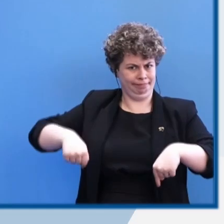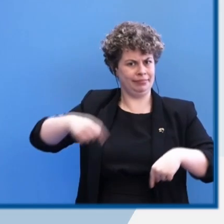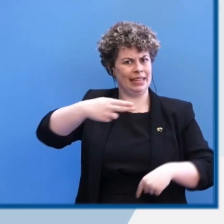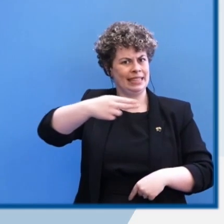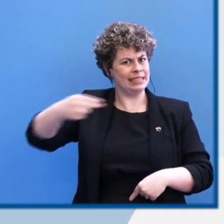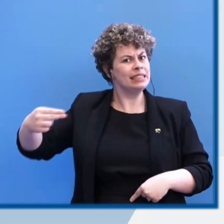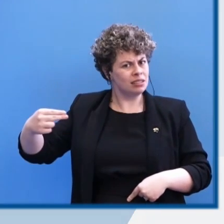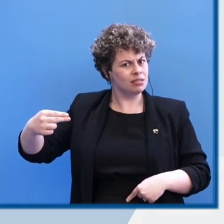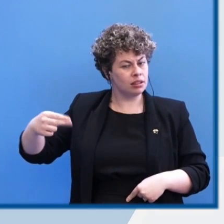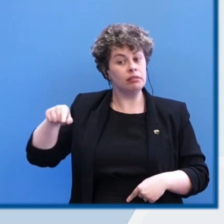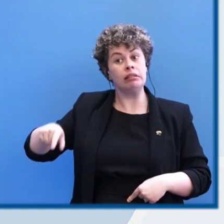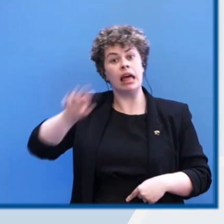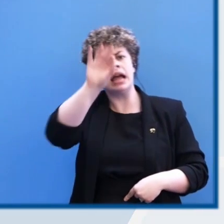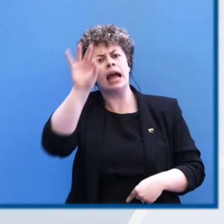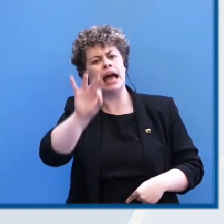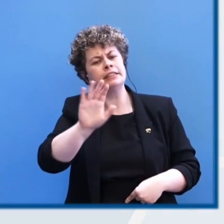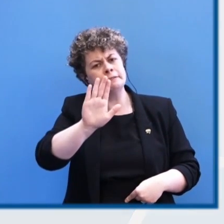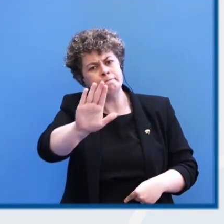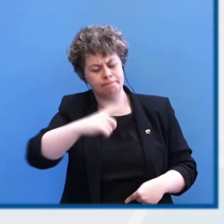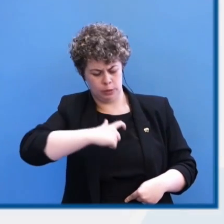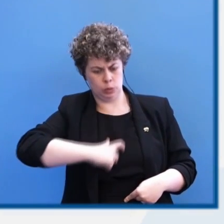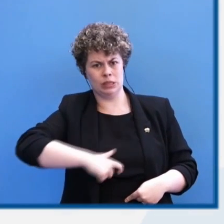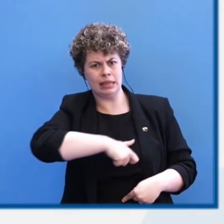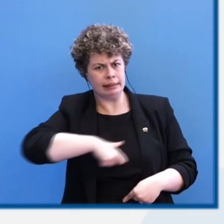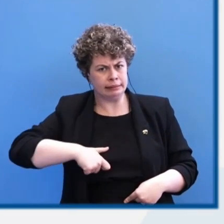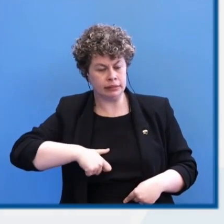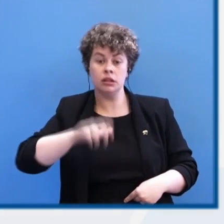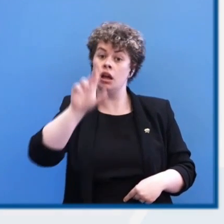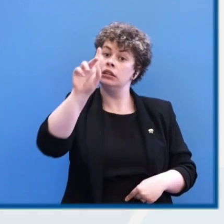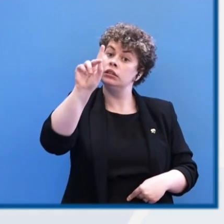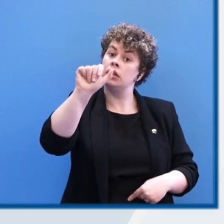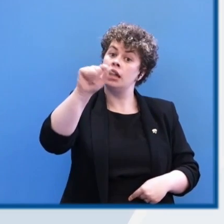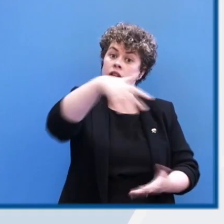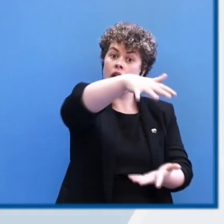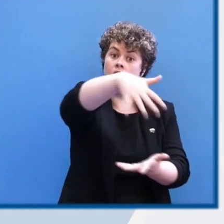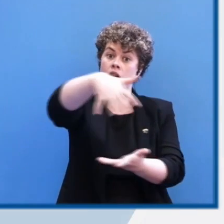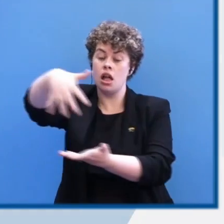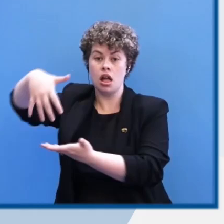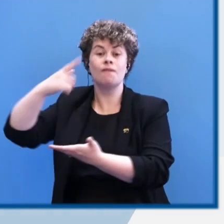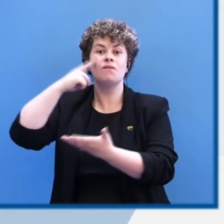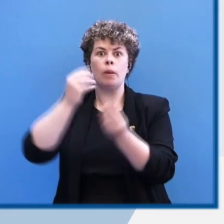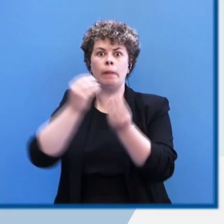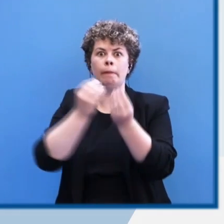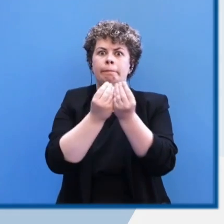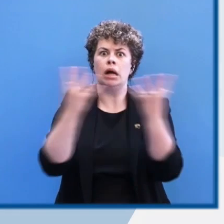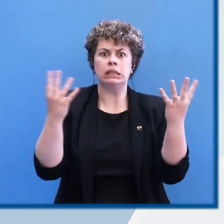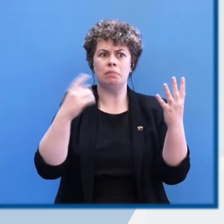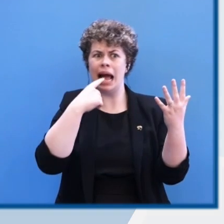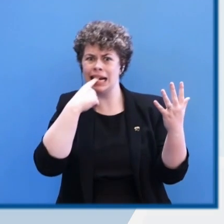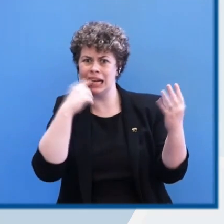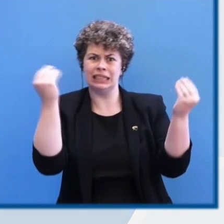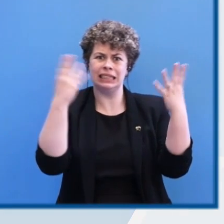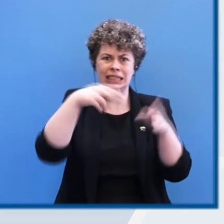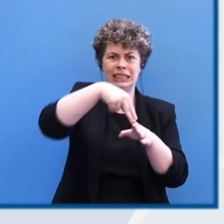are asking you, what is the experience regarding data integration for multiple hazard early warning systems in terms